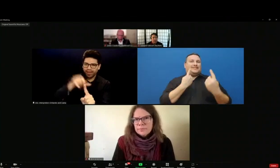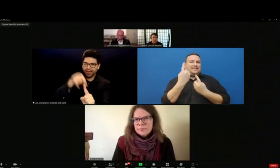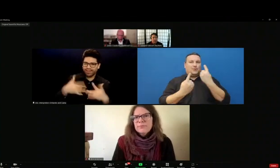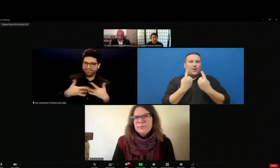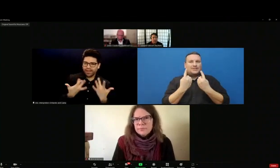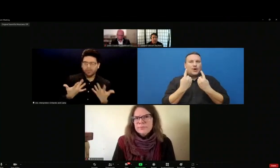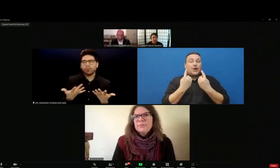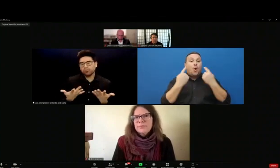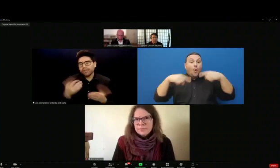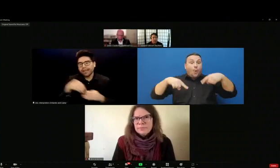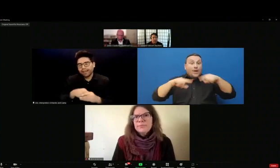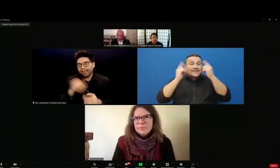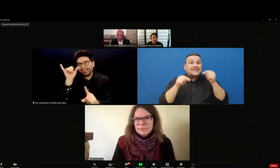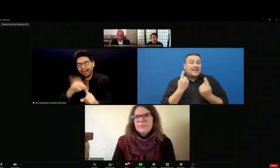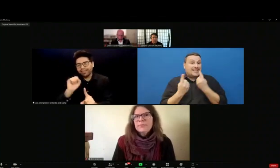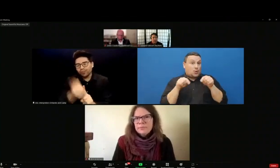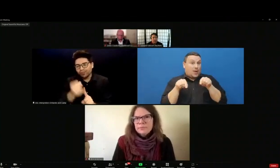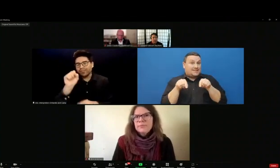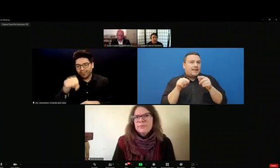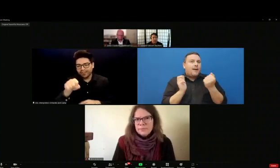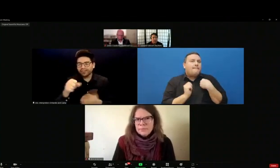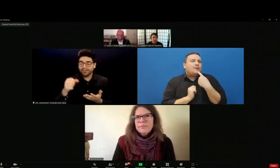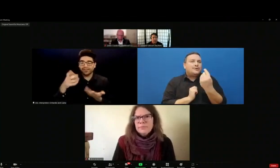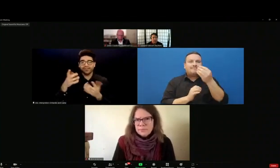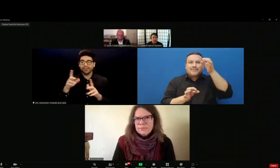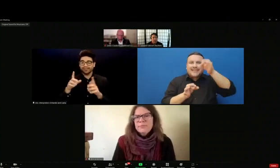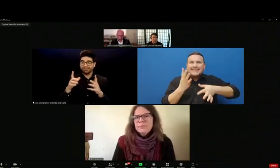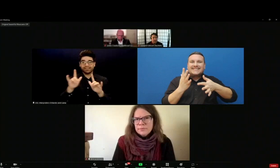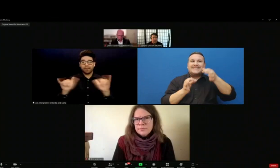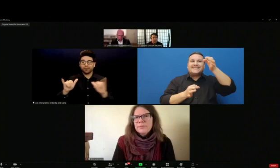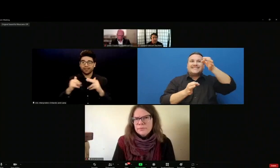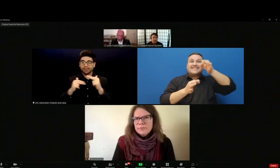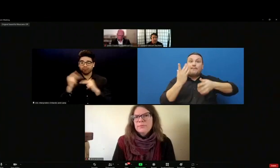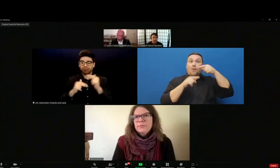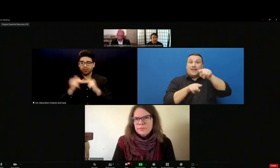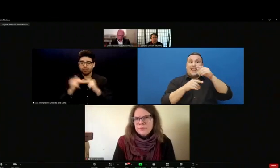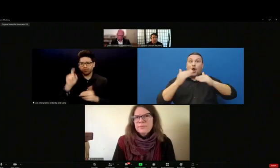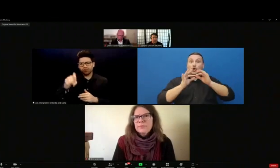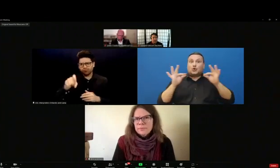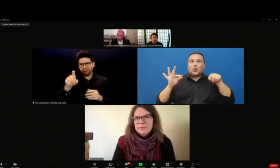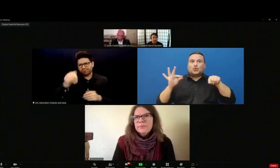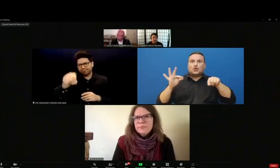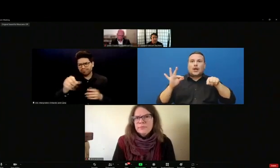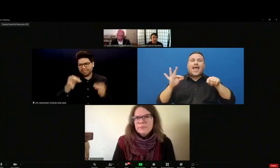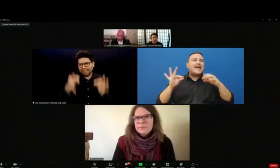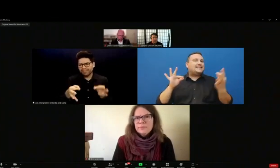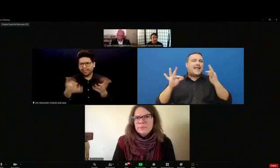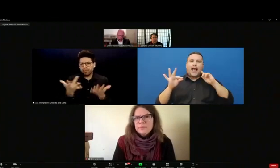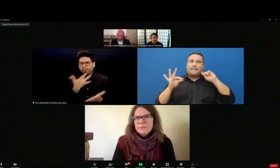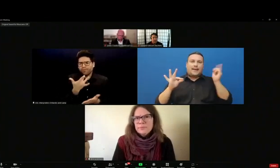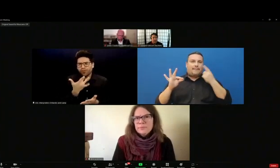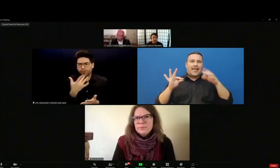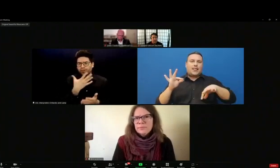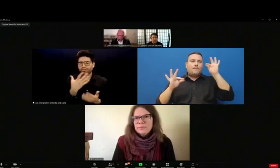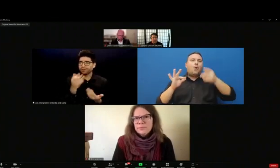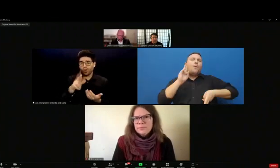In this case, I would argue that in this case, simultaneous constructions should indeed be preferred or more communicatively